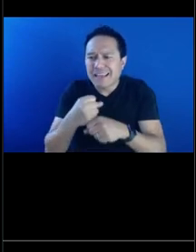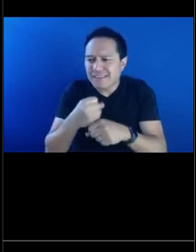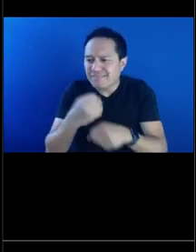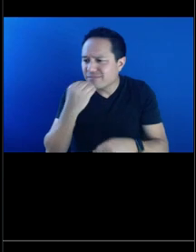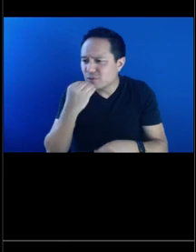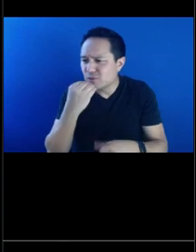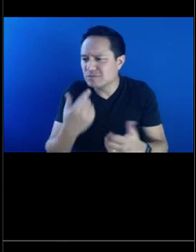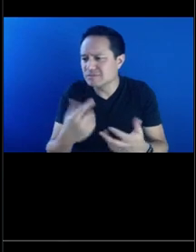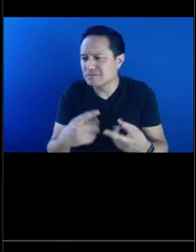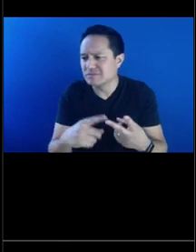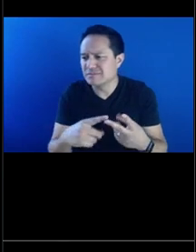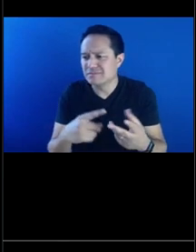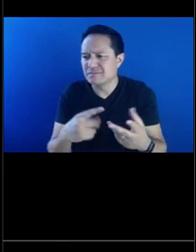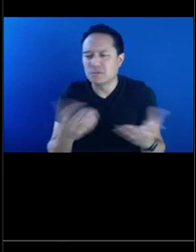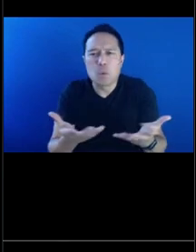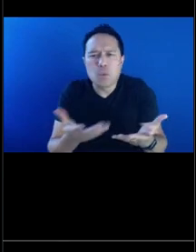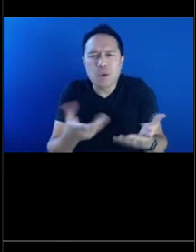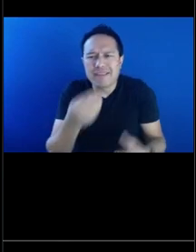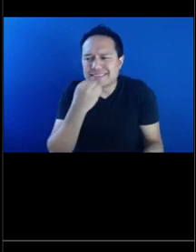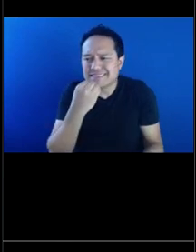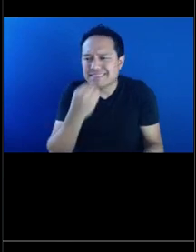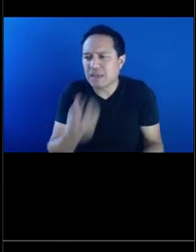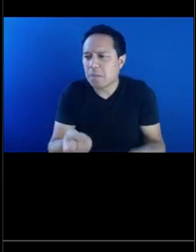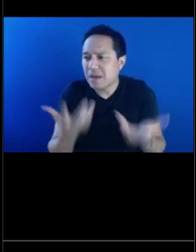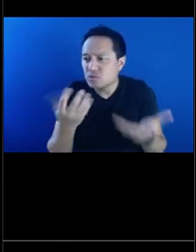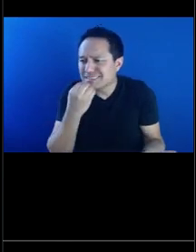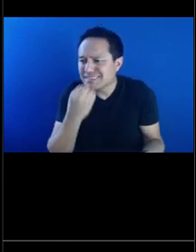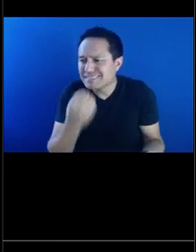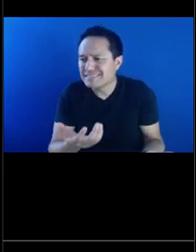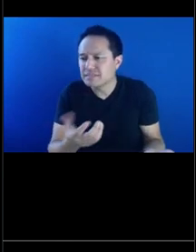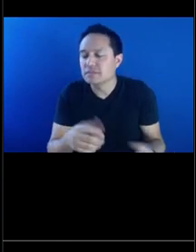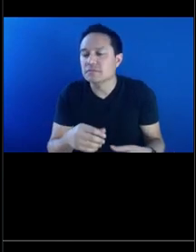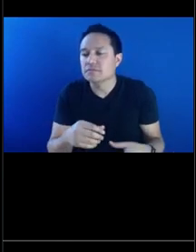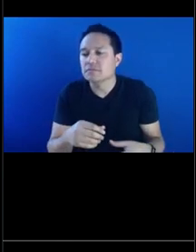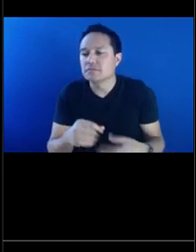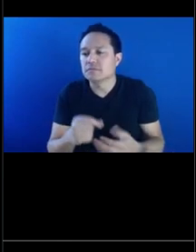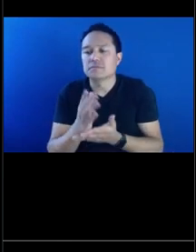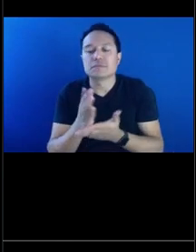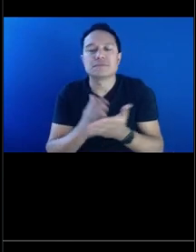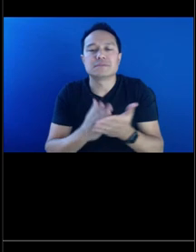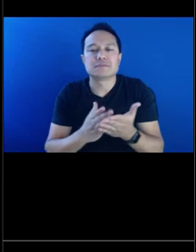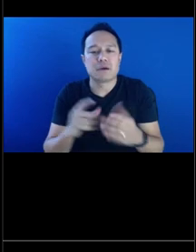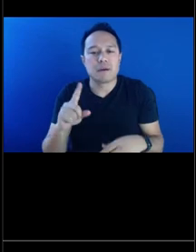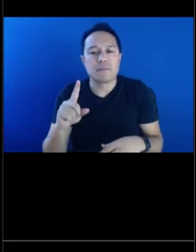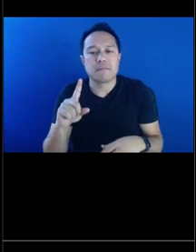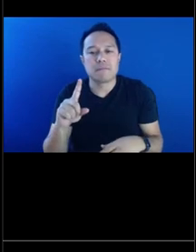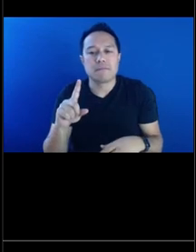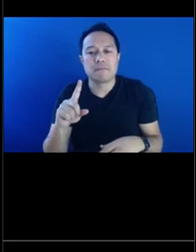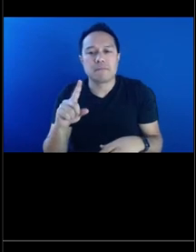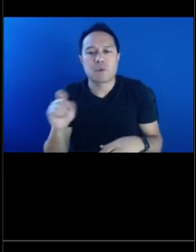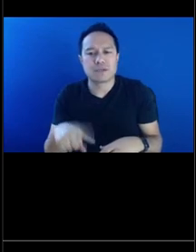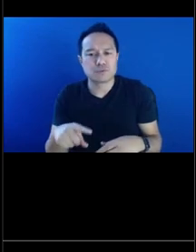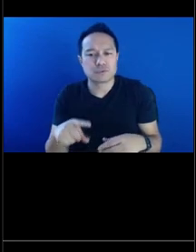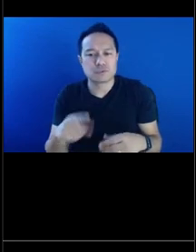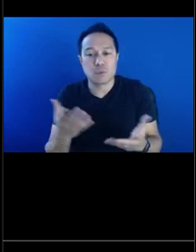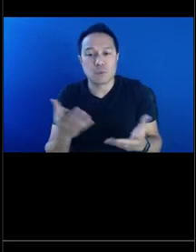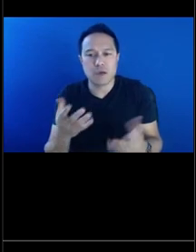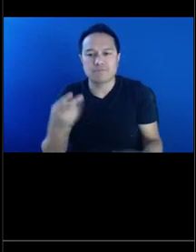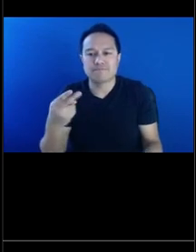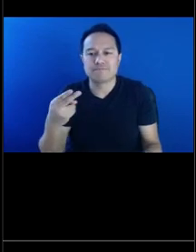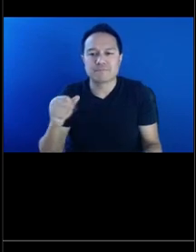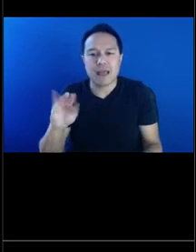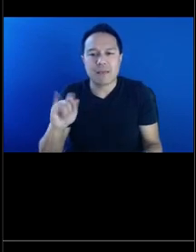what are they eating? How much are they eating? And so some of the research questions that we have in these studies are, we want to understand things like the habitat use.